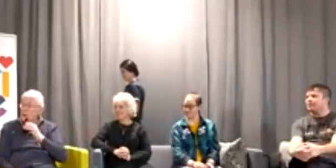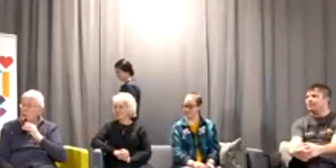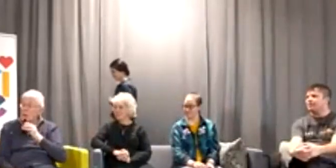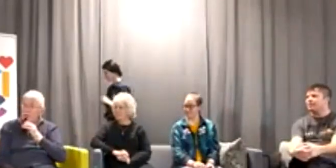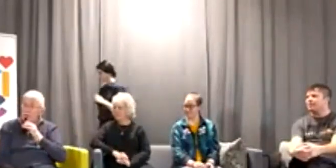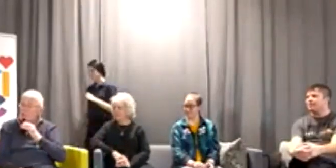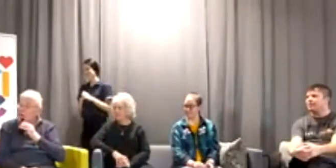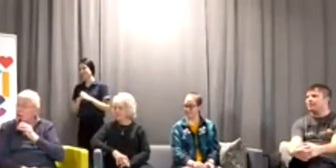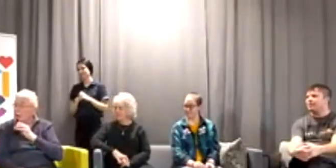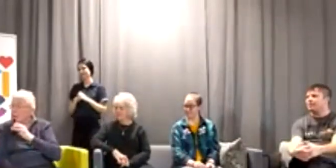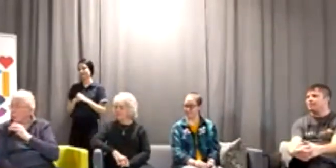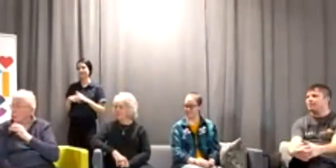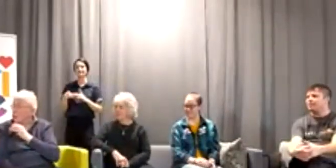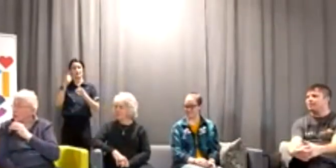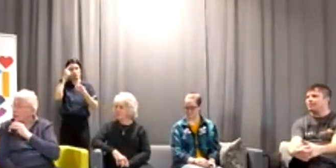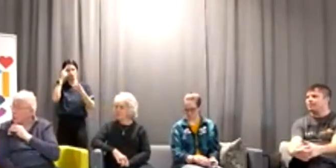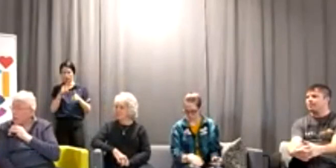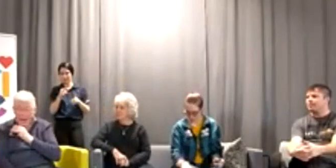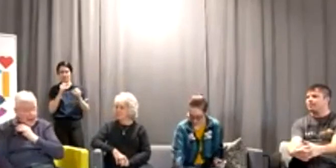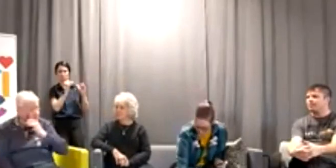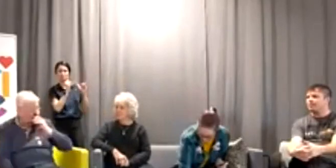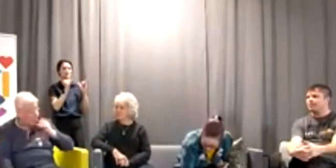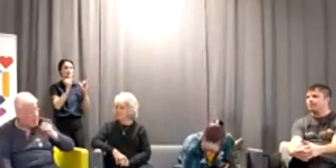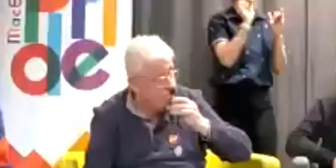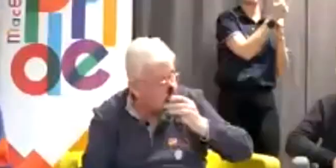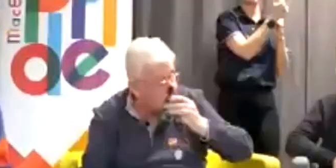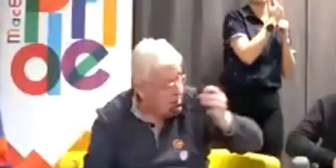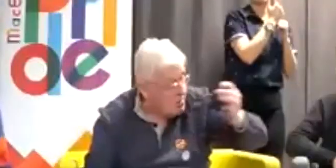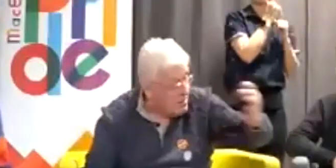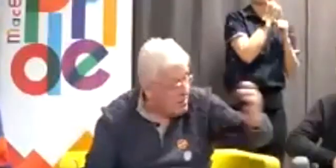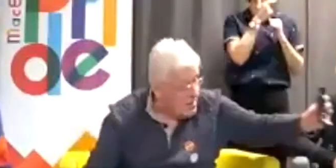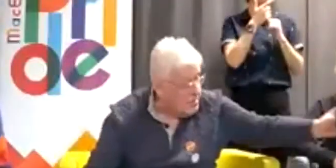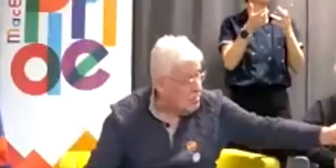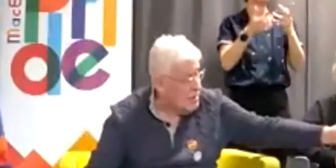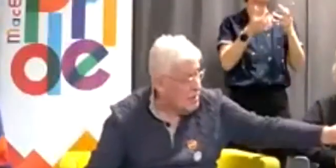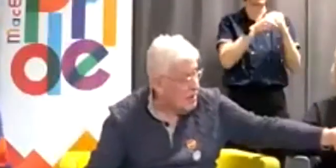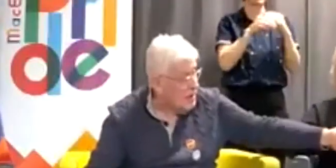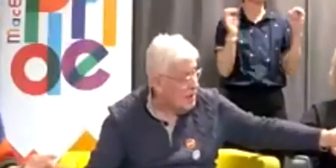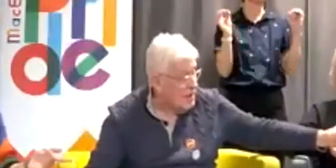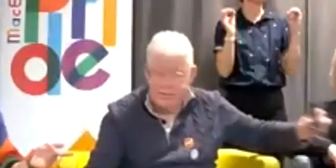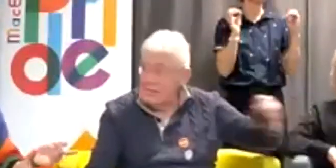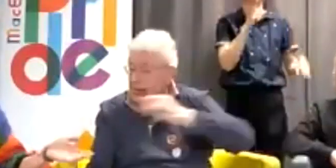I agree with everything that's said, and I have nothing really to add to that. So, Emery.